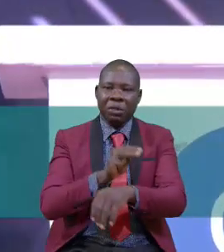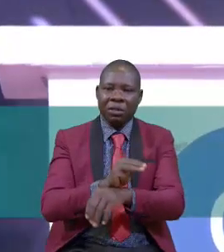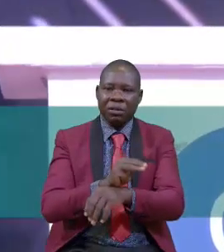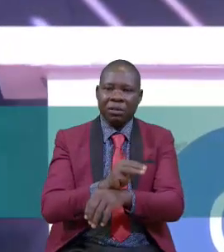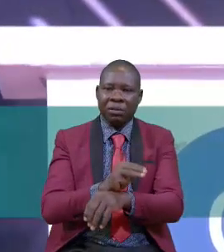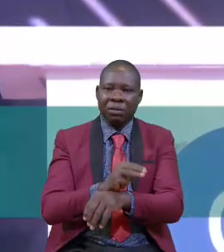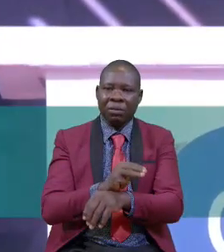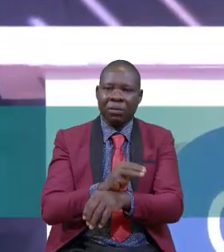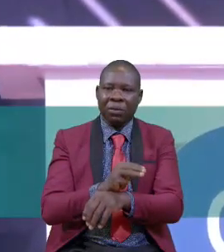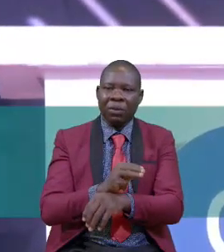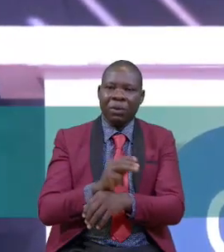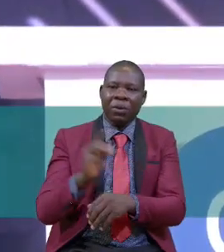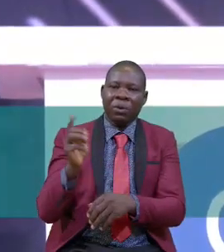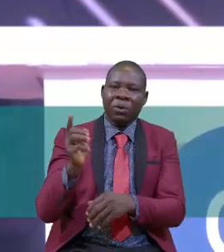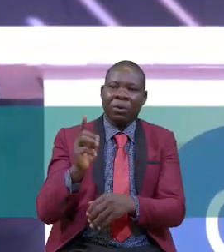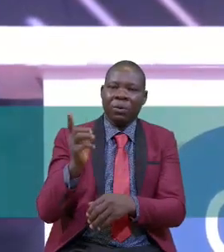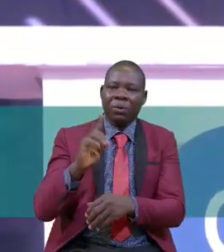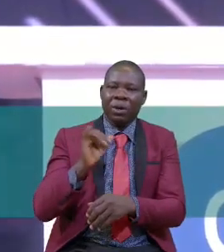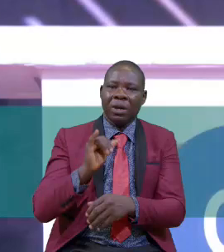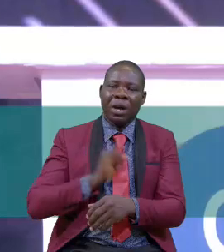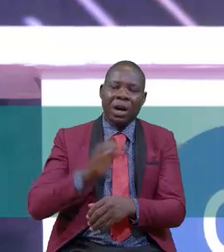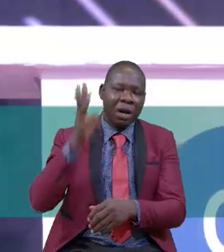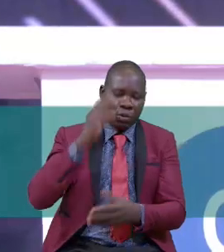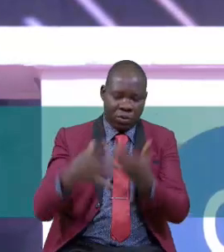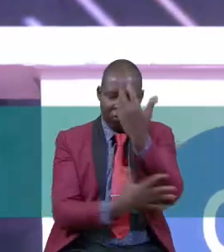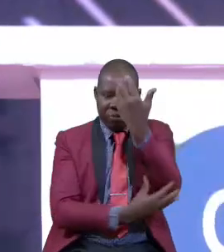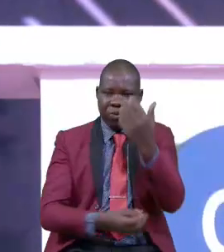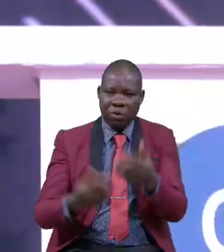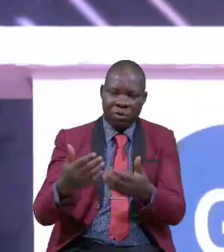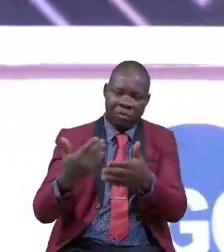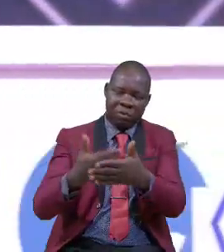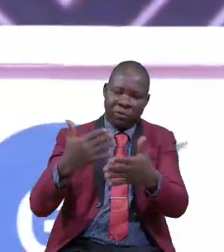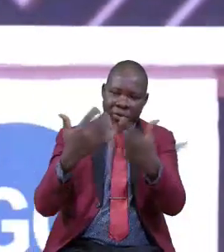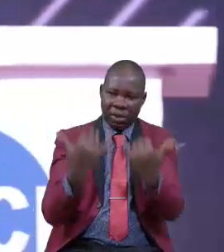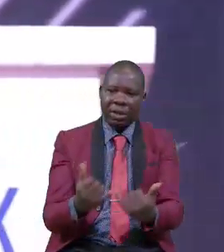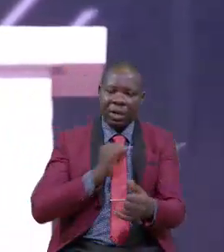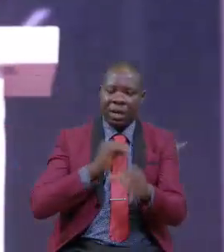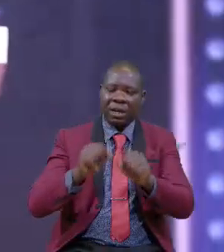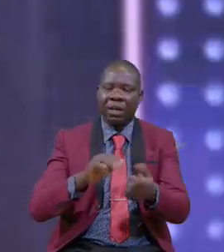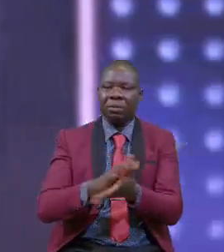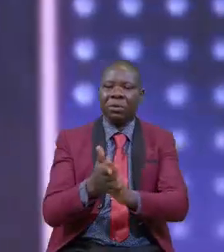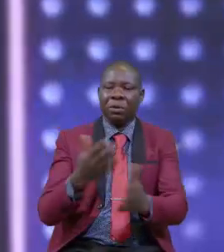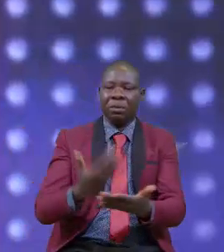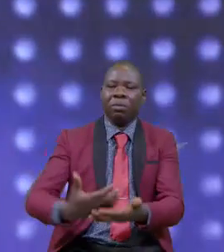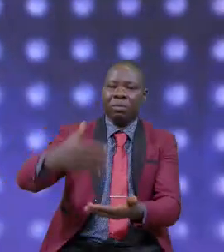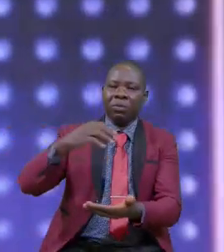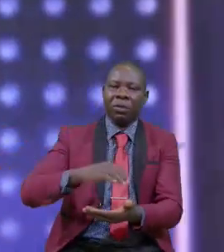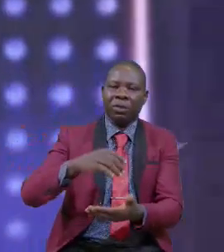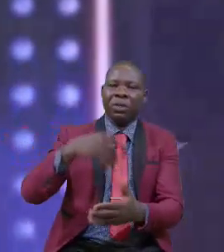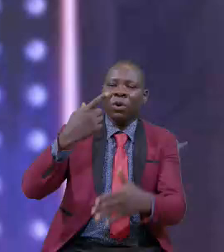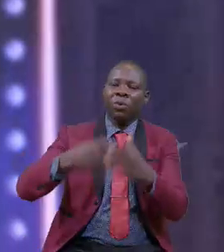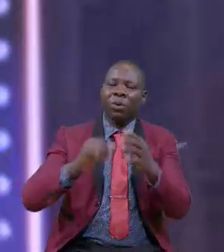was poor before, now I can be rich. Amen. what I lacked